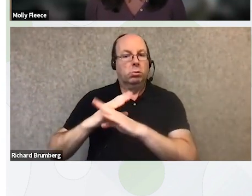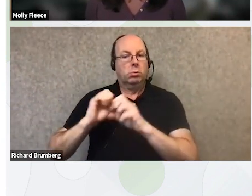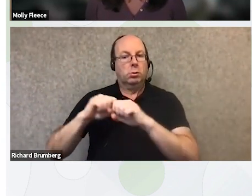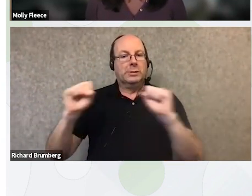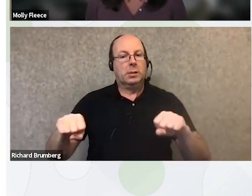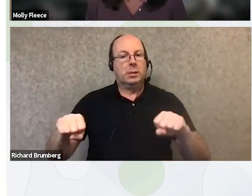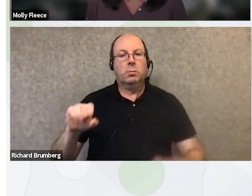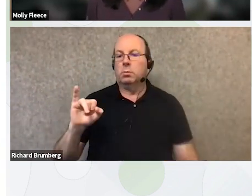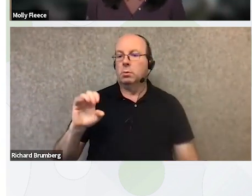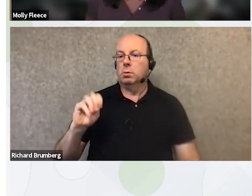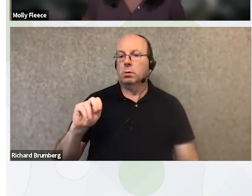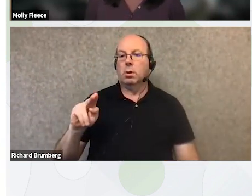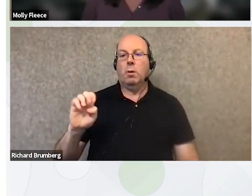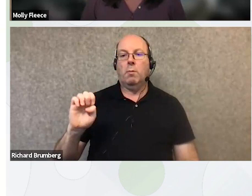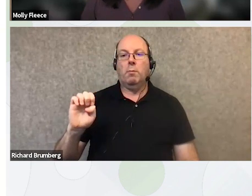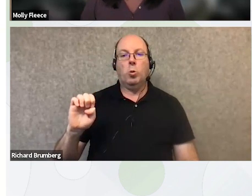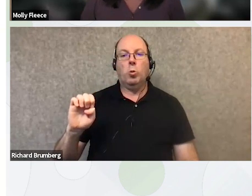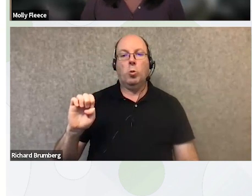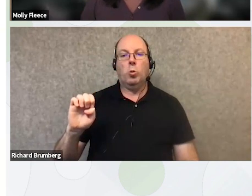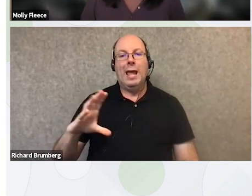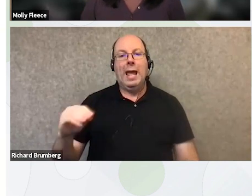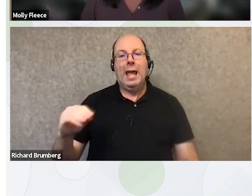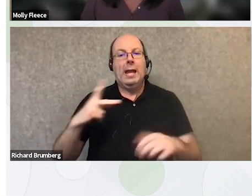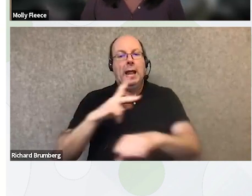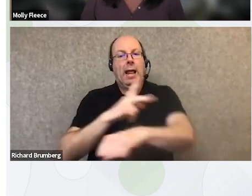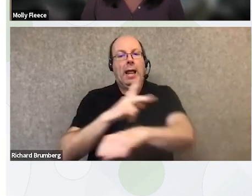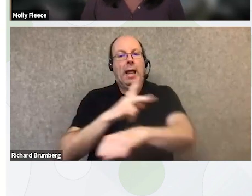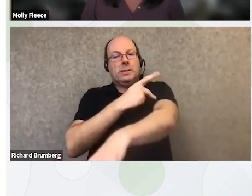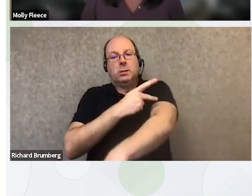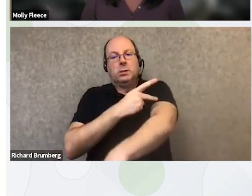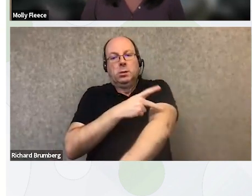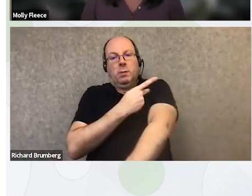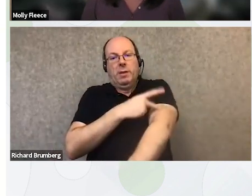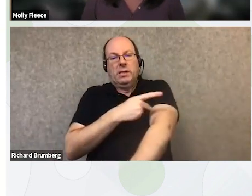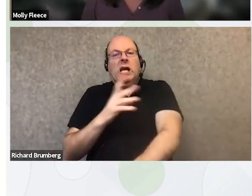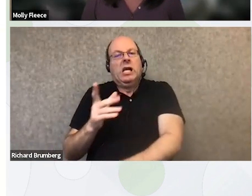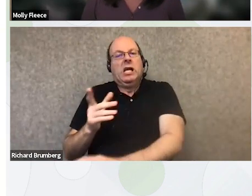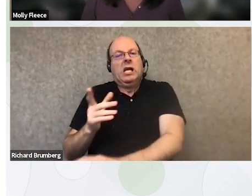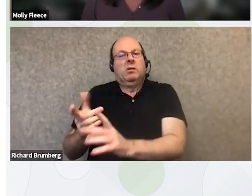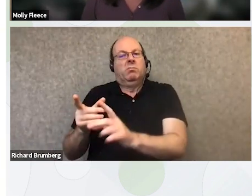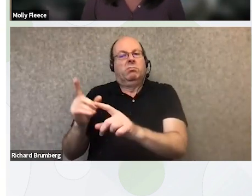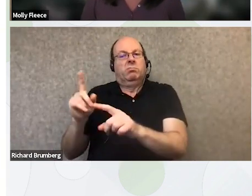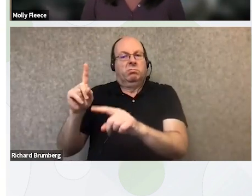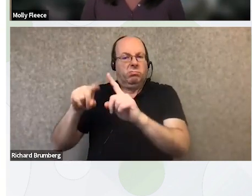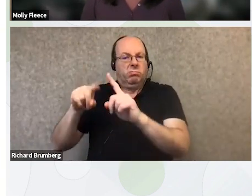of the patient. So I kept it simple and left it as it varies.